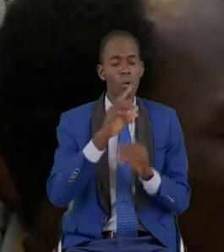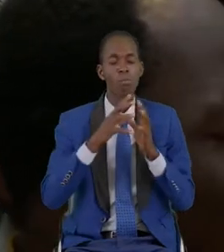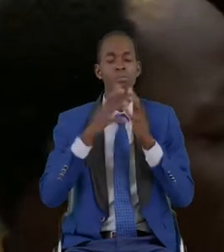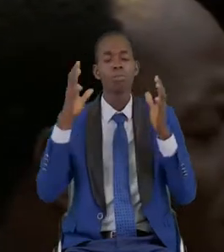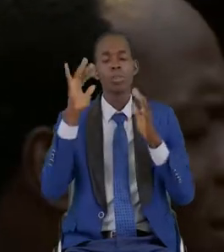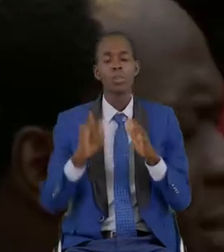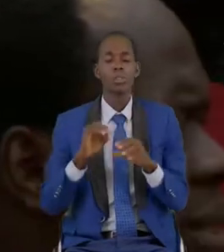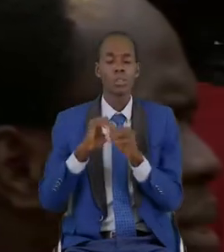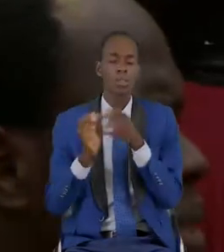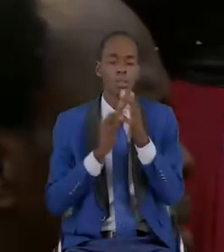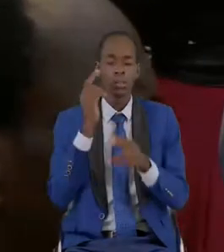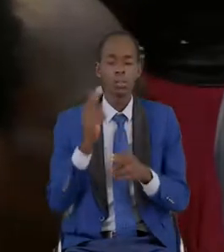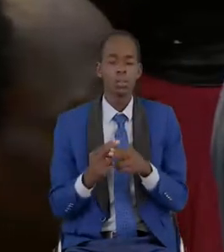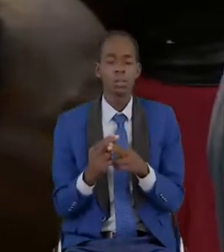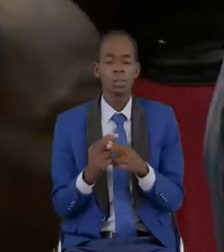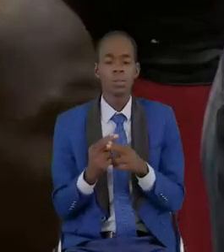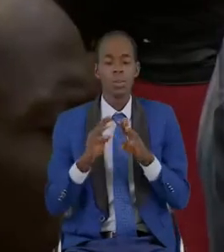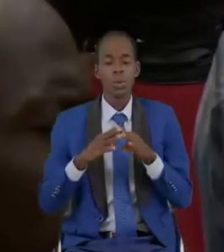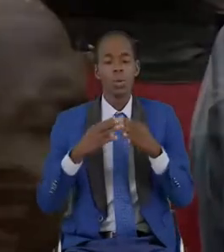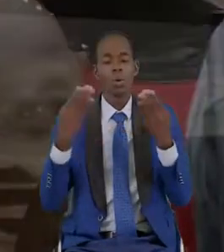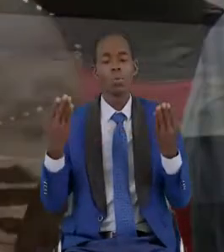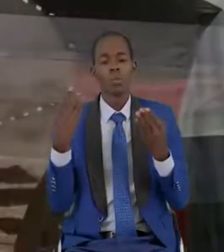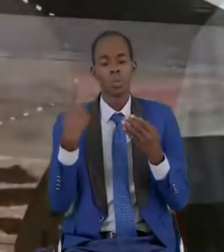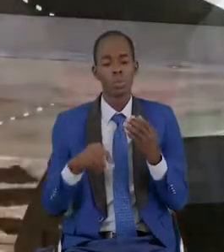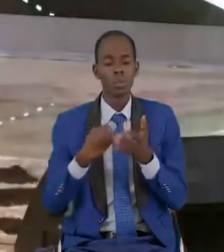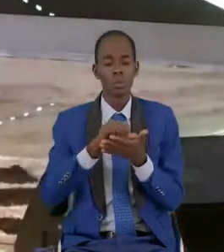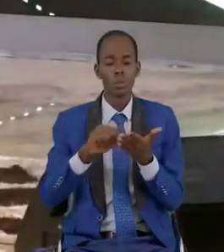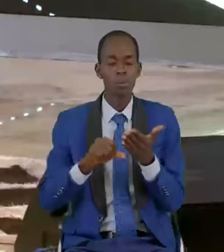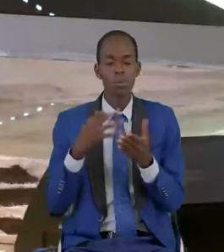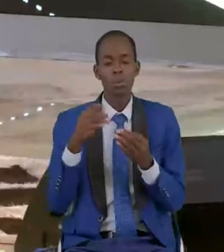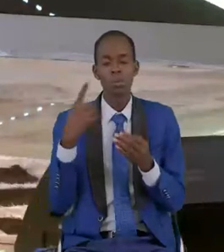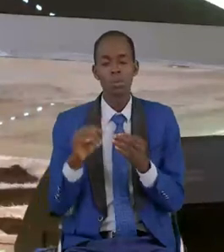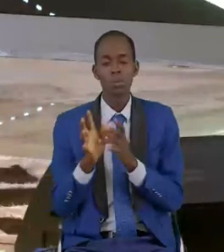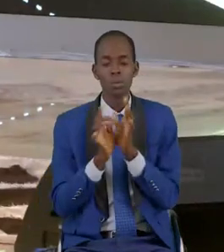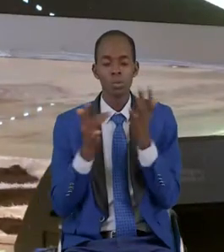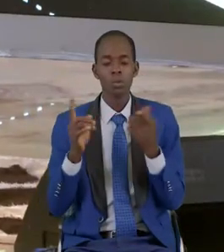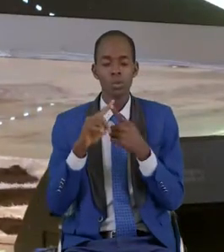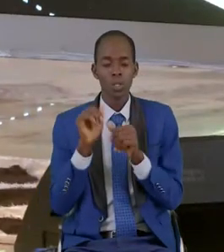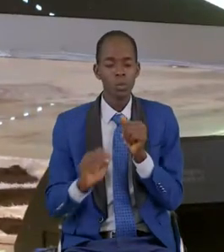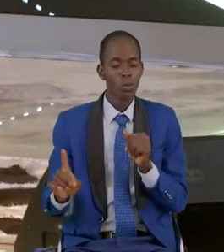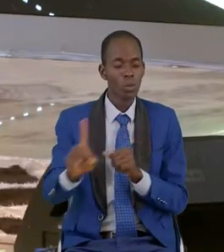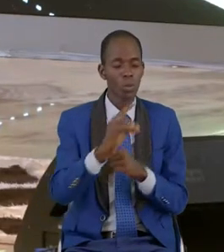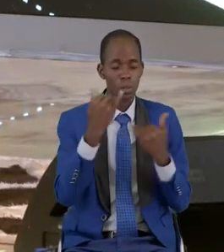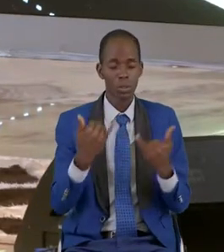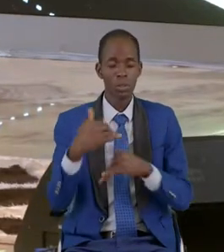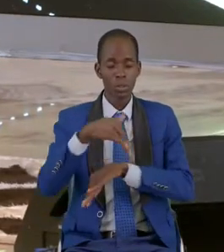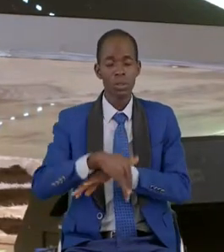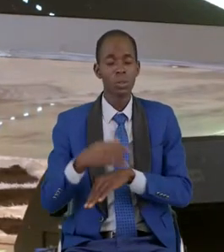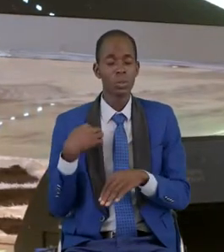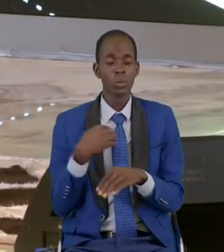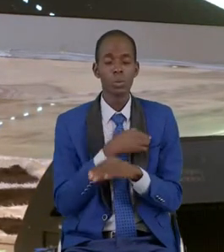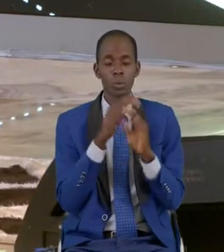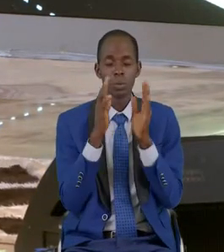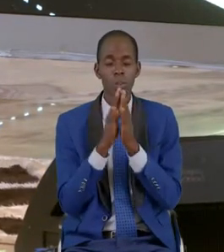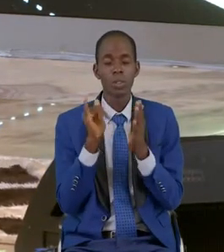name. Open the pages of the scriptures to everyone, even tonight. And we pray that the